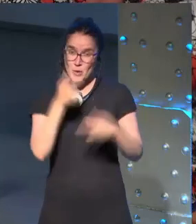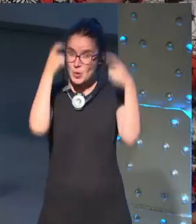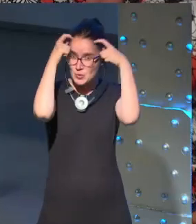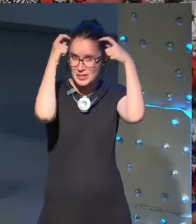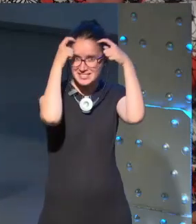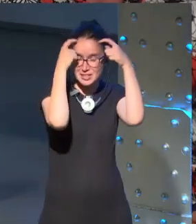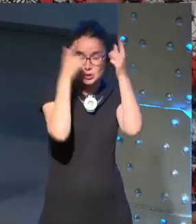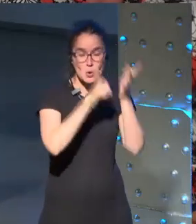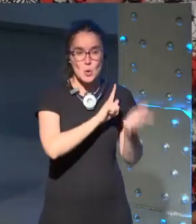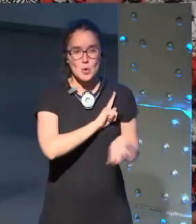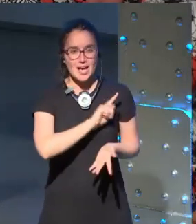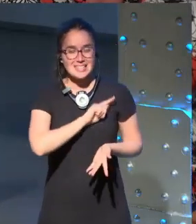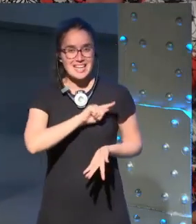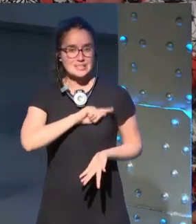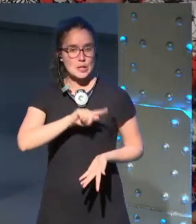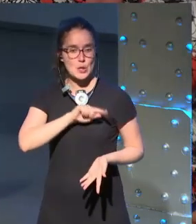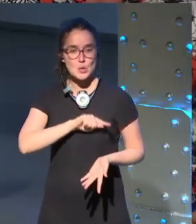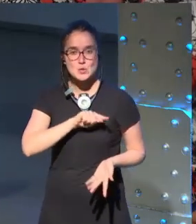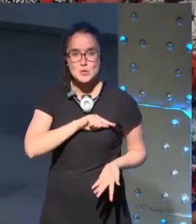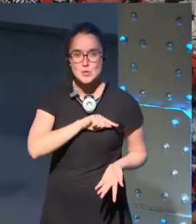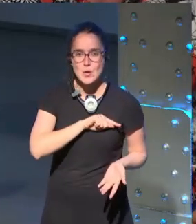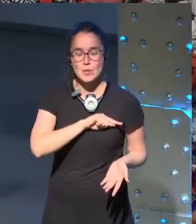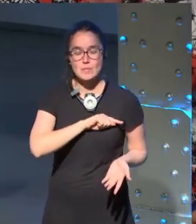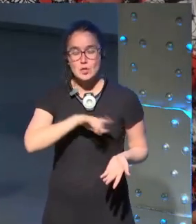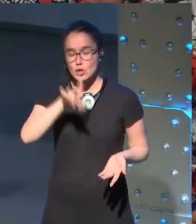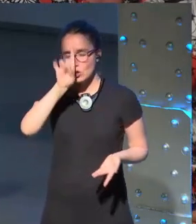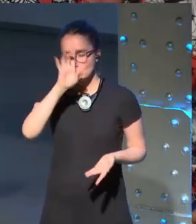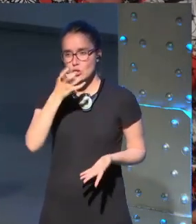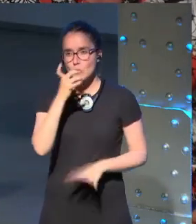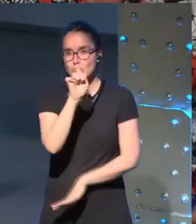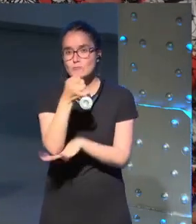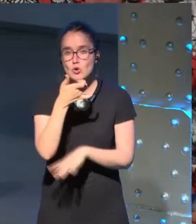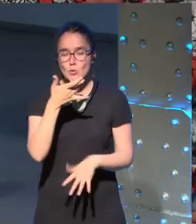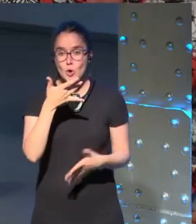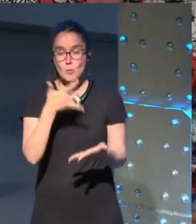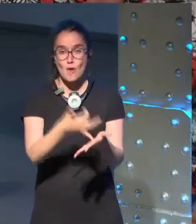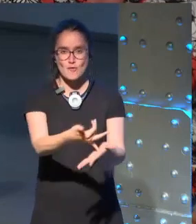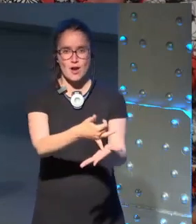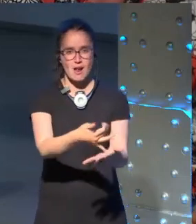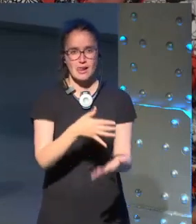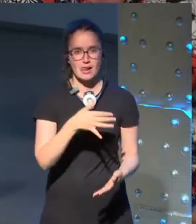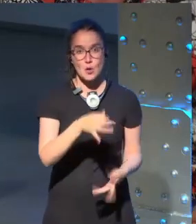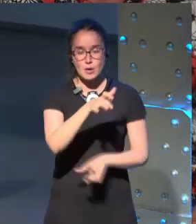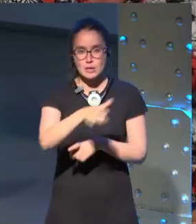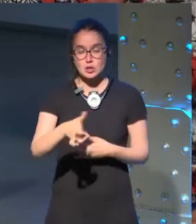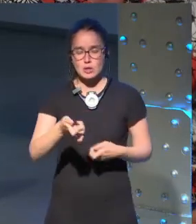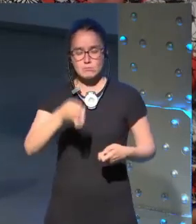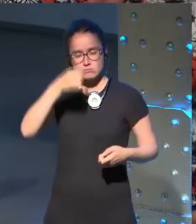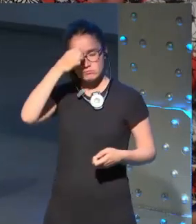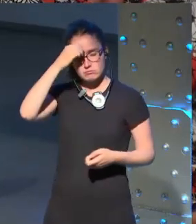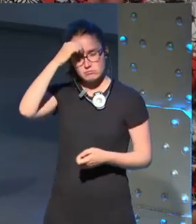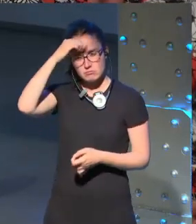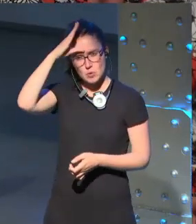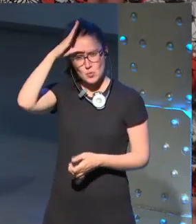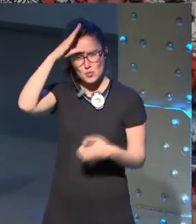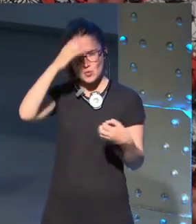speak. So it's a feeling that I don't know how he's some kind of vulnerable person, and